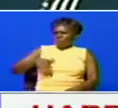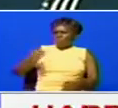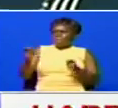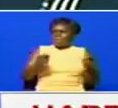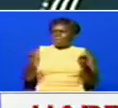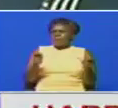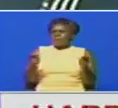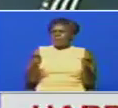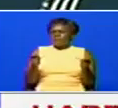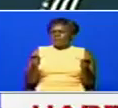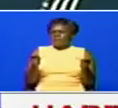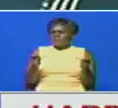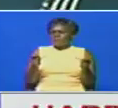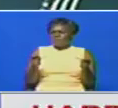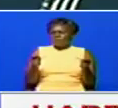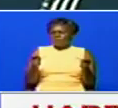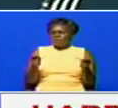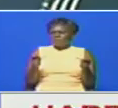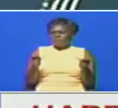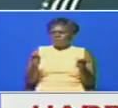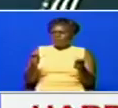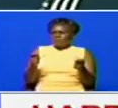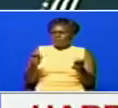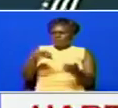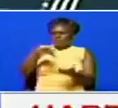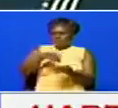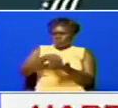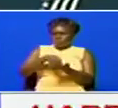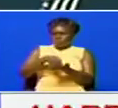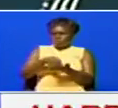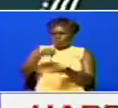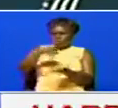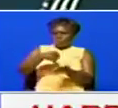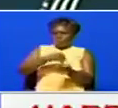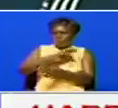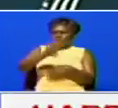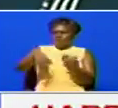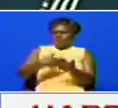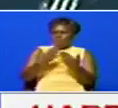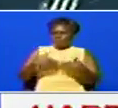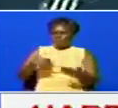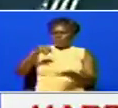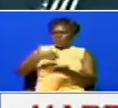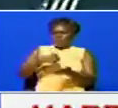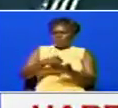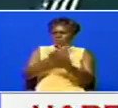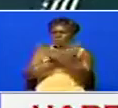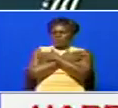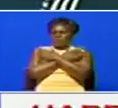this particular polling station, who brought everybody in a remarkably inclusive and friendly